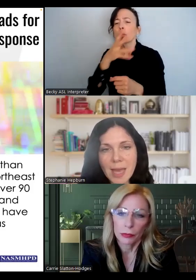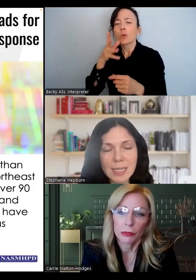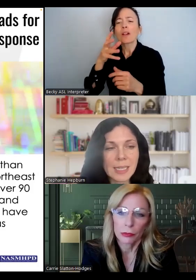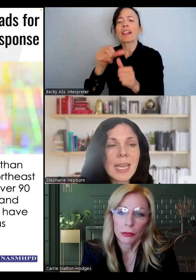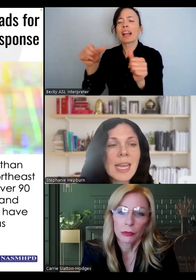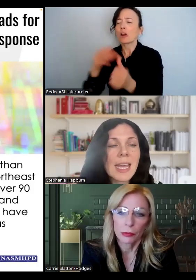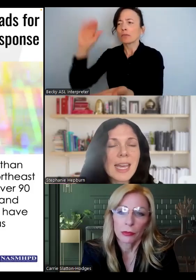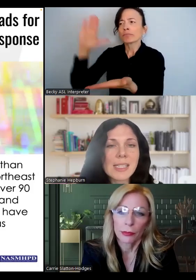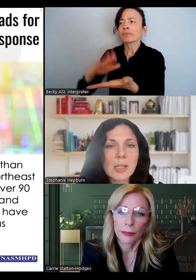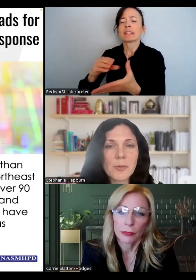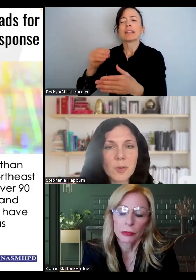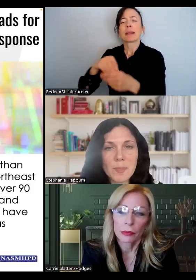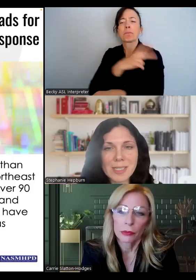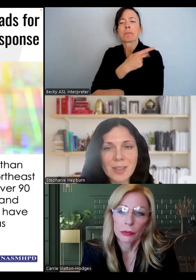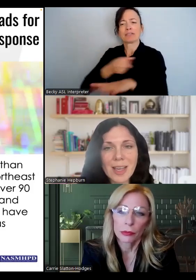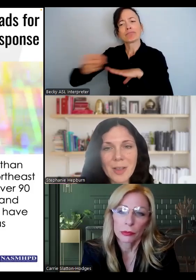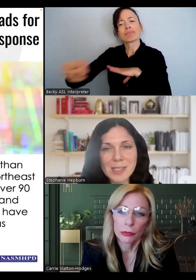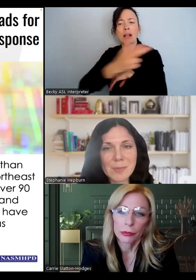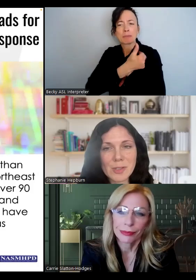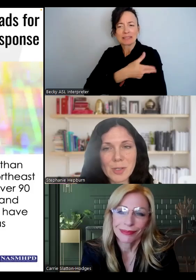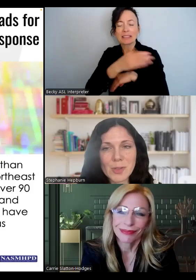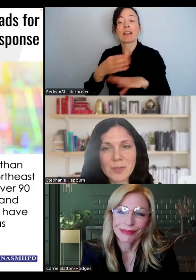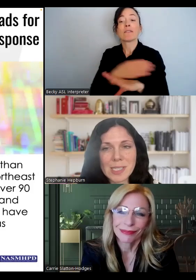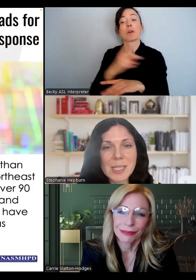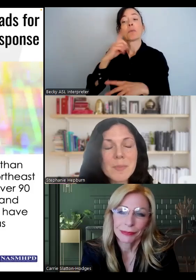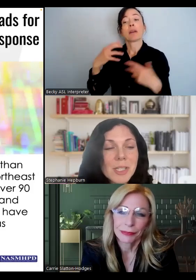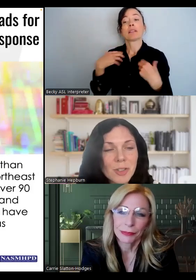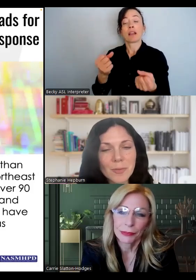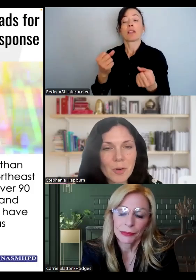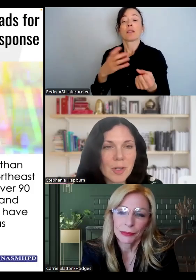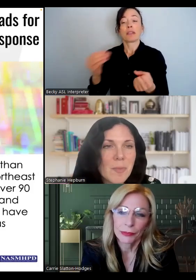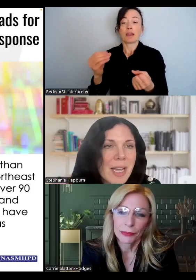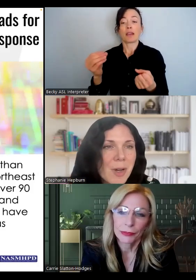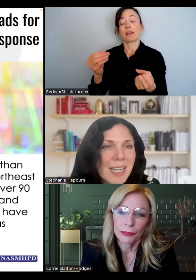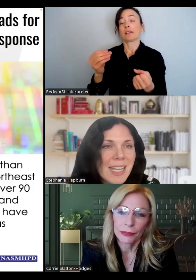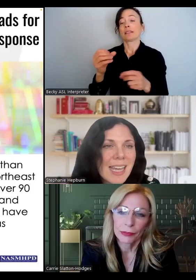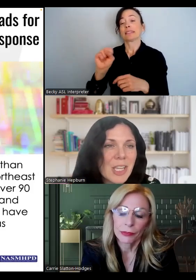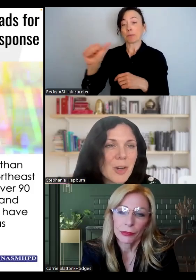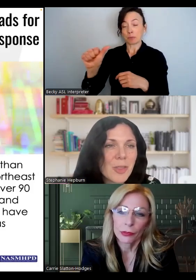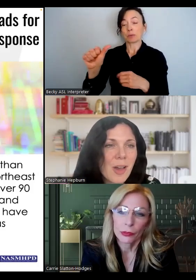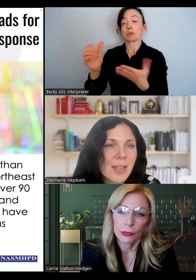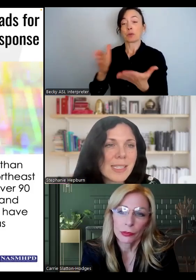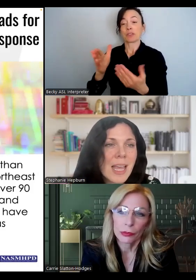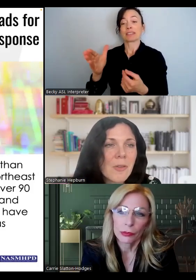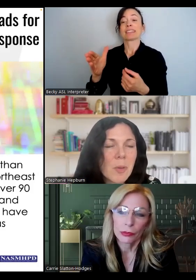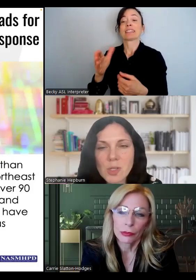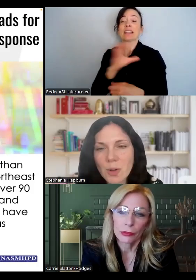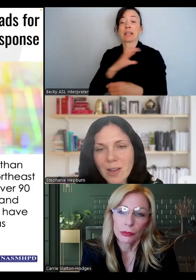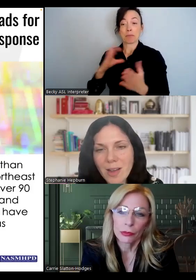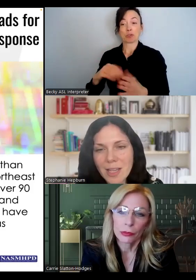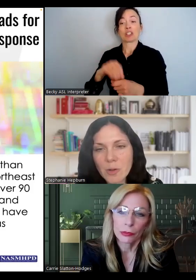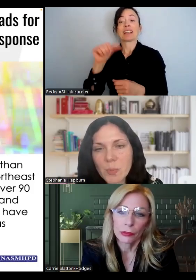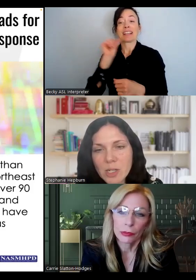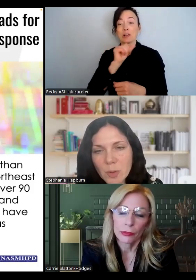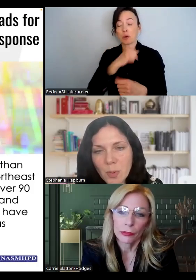hospitalization dramatically. And as the former Mental Health and Substance Use Services Commissioner of Oklahoma, I wanted to get your thoughts of what was